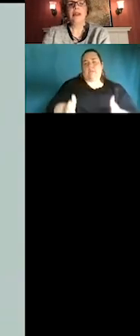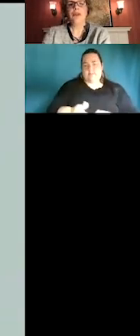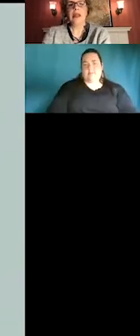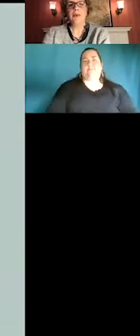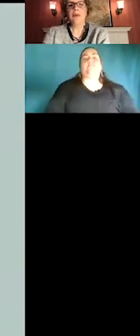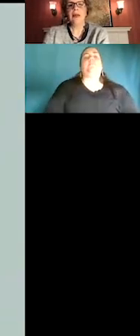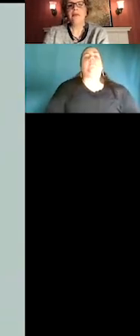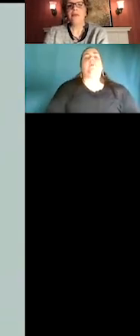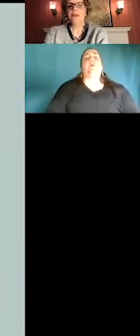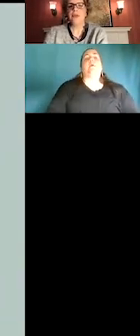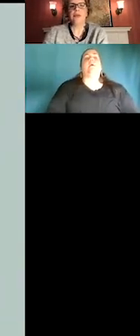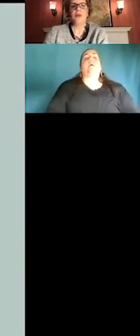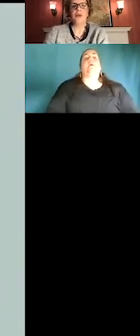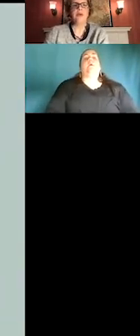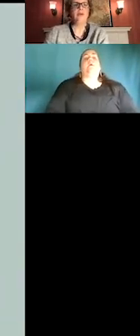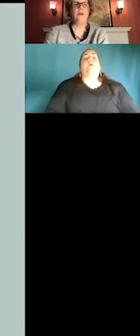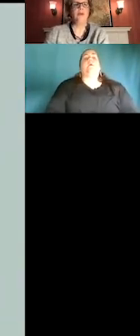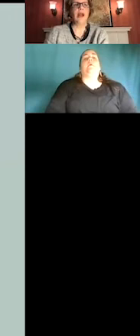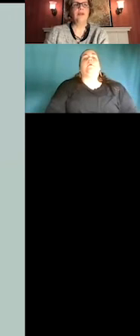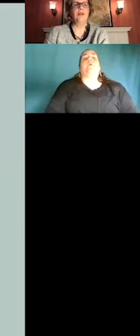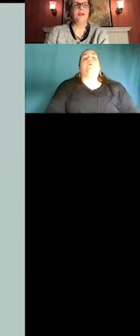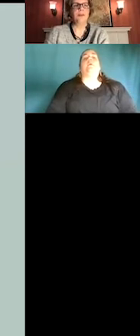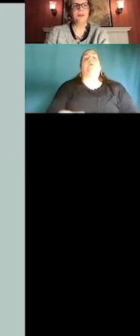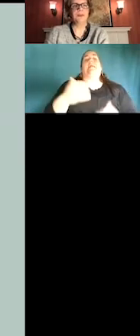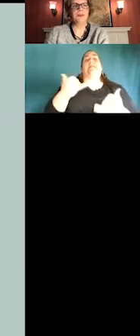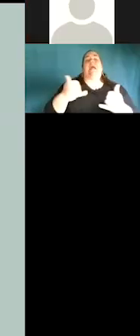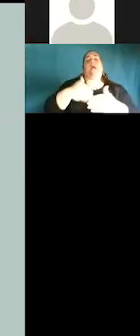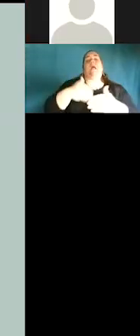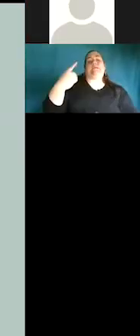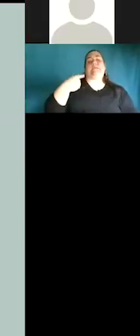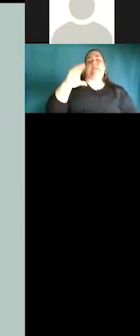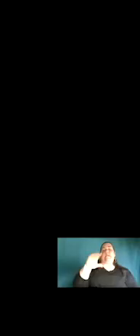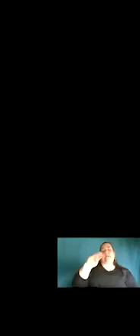Dean Andrew Campbell will next introduce the awards for the graduate school.